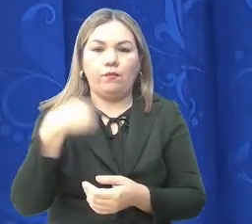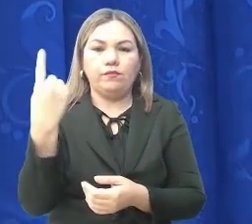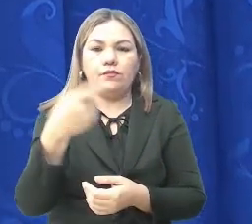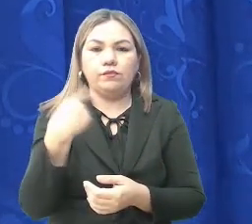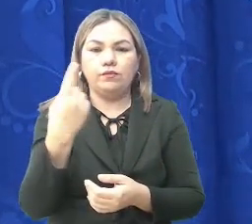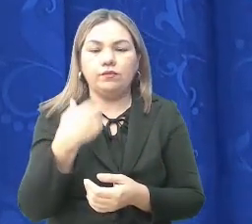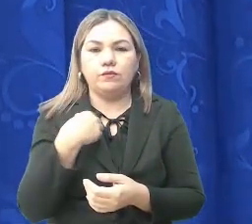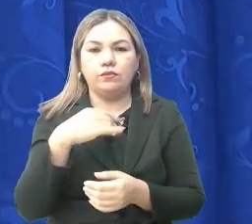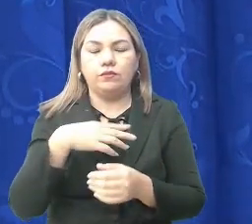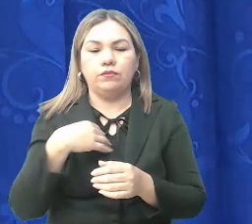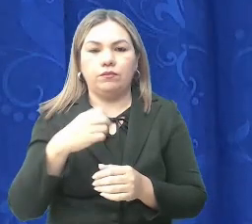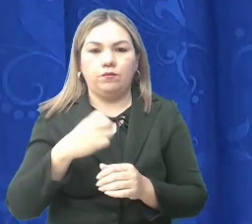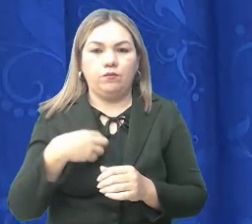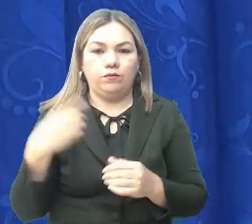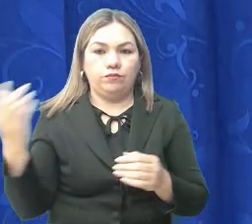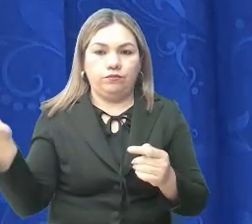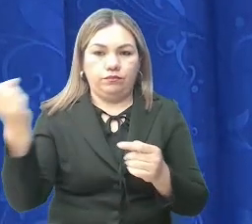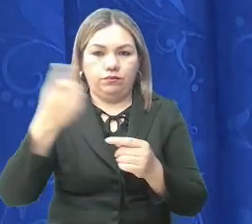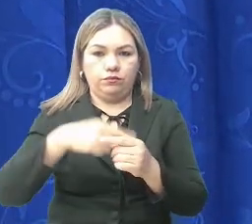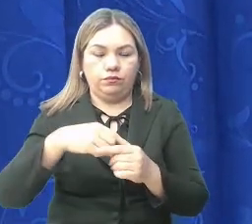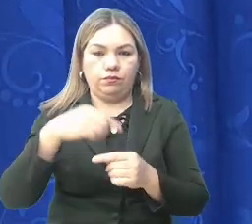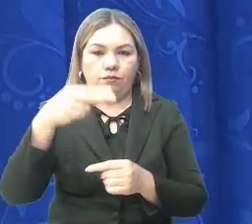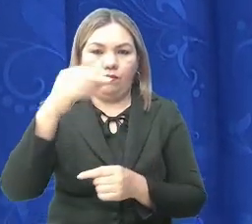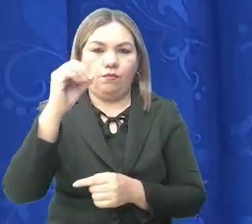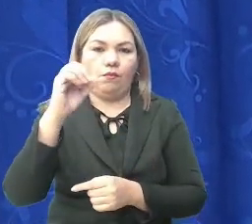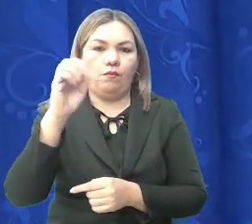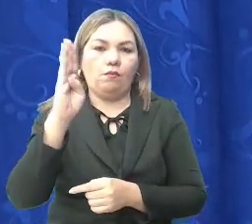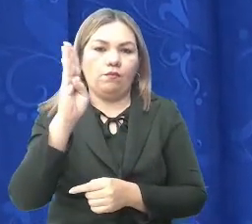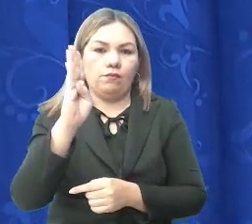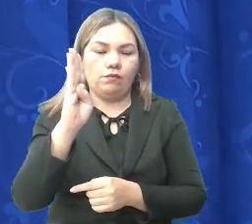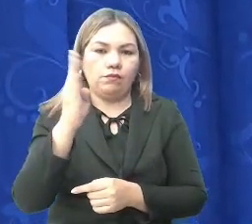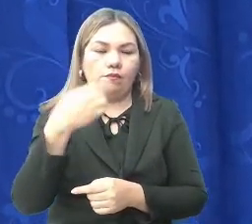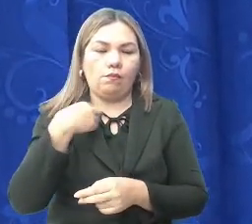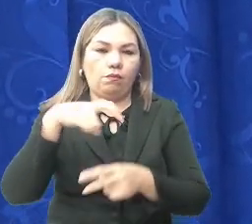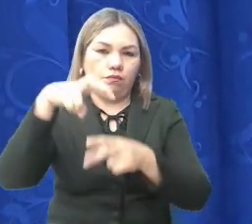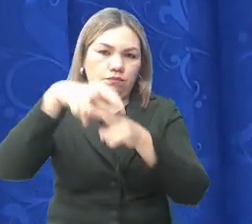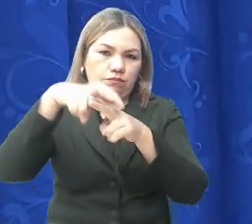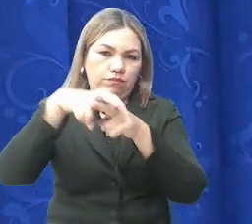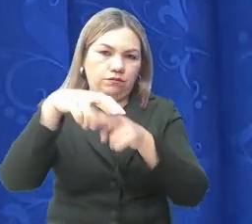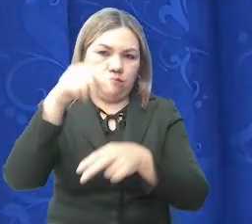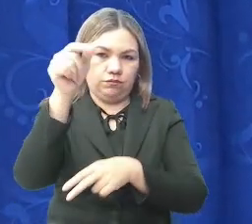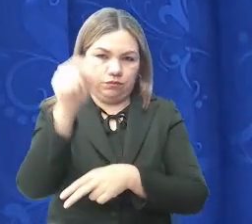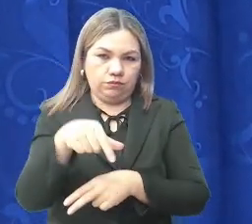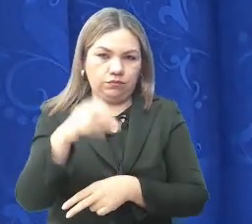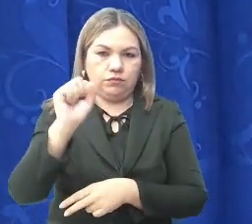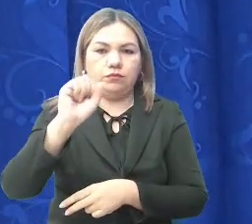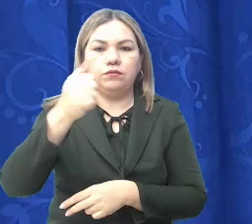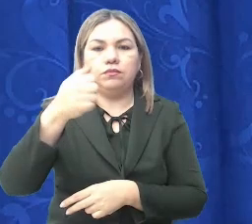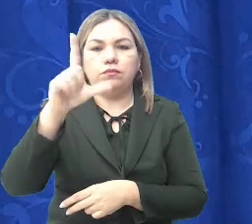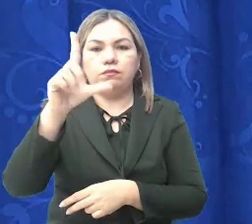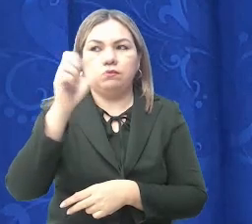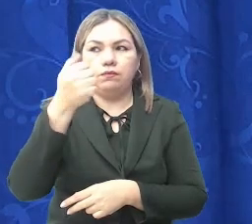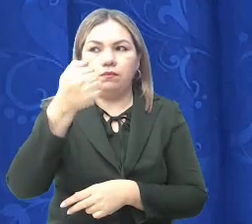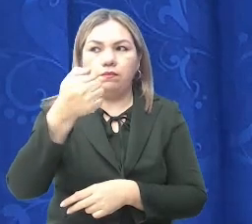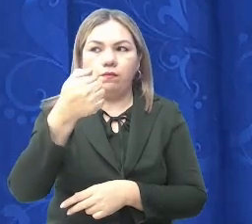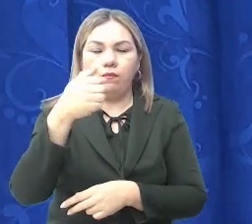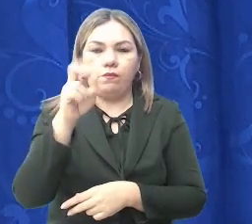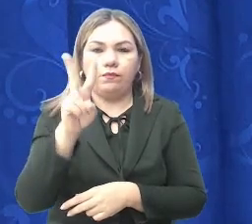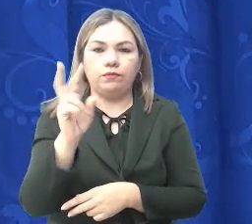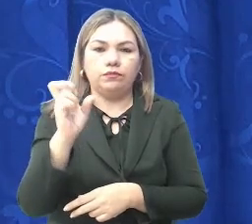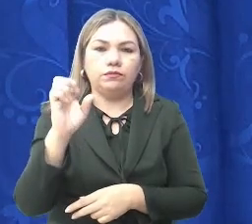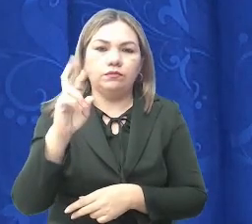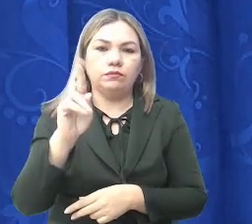all that stood by him went out from him. And Ehud came unto him, and he was sitting in a